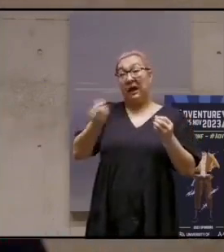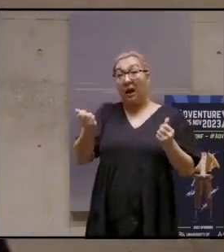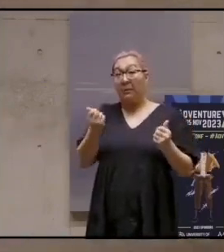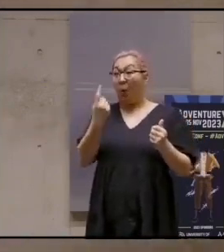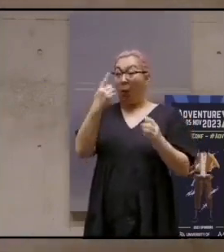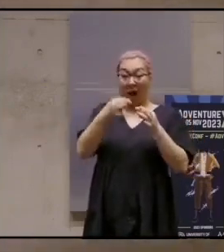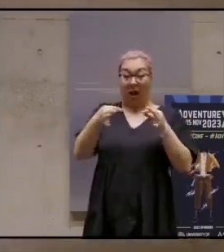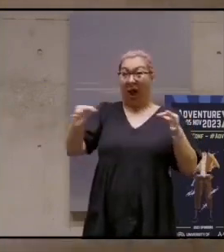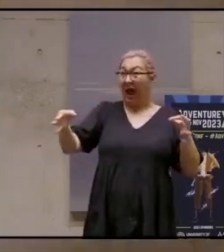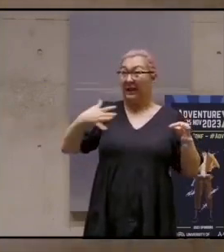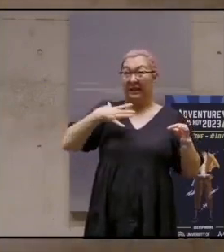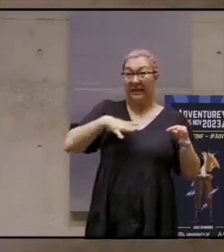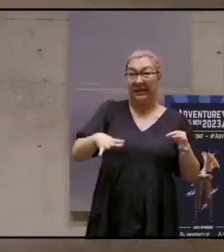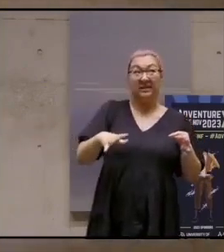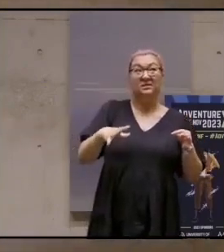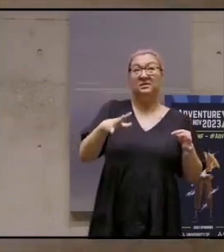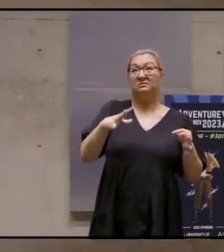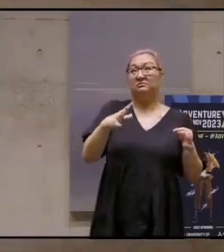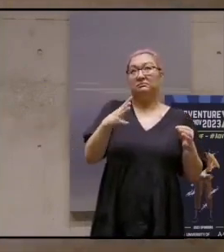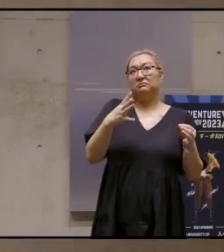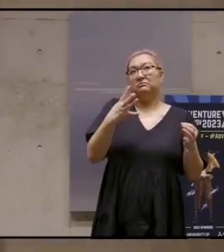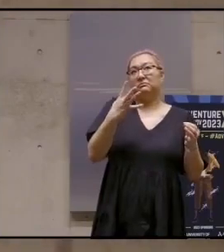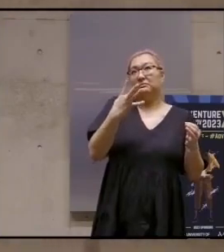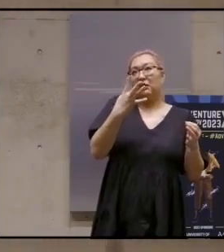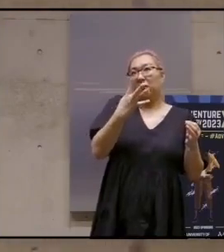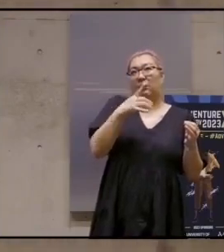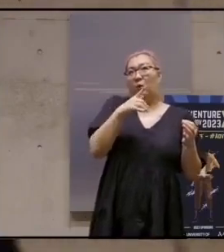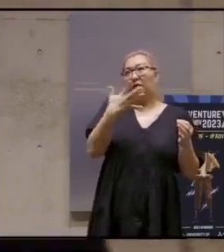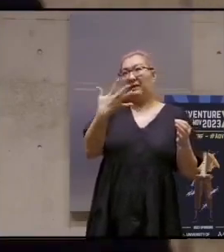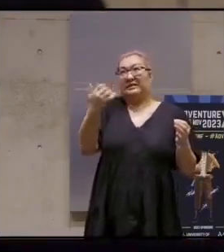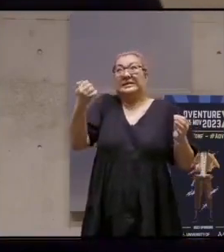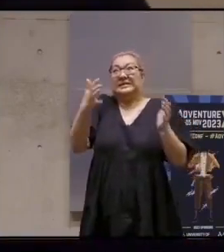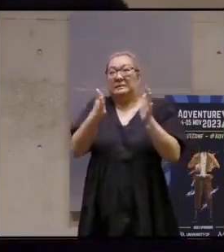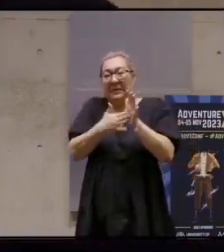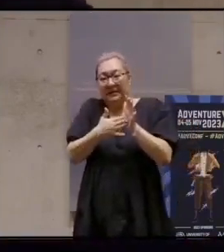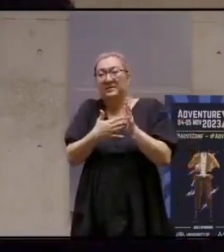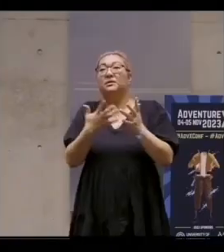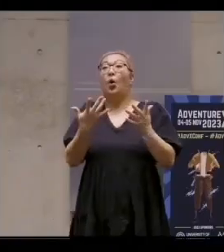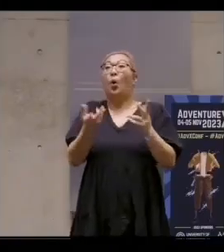And if they need to lip sync, we're talking one line every 10 minutes.